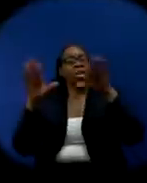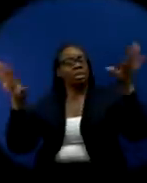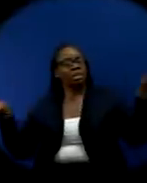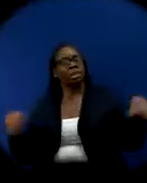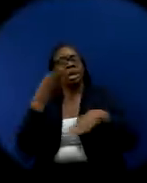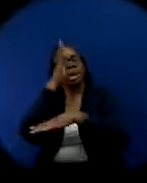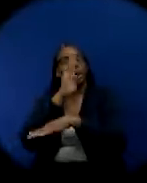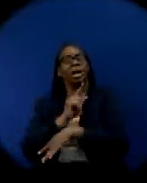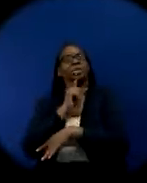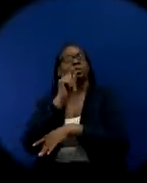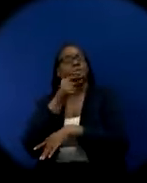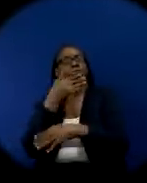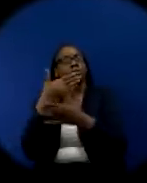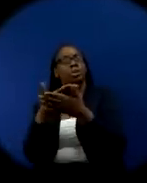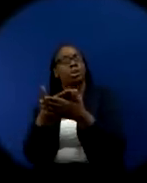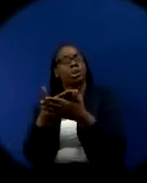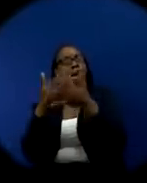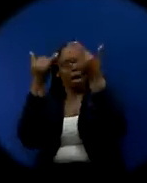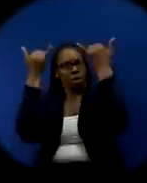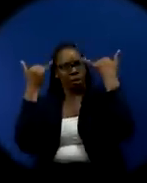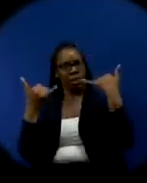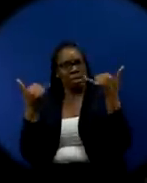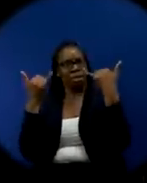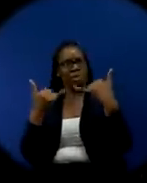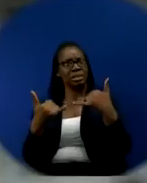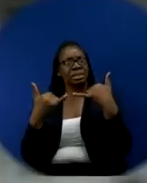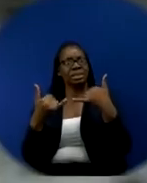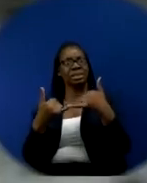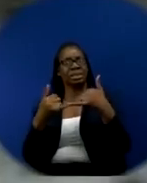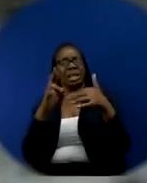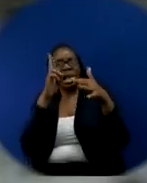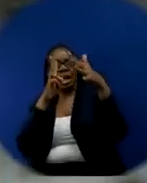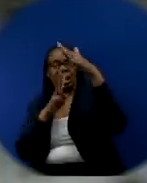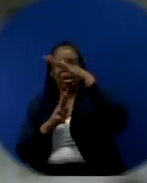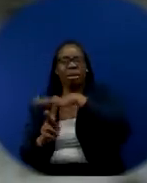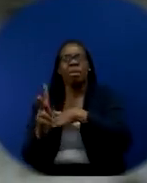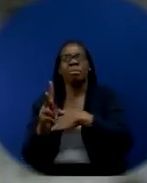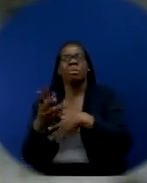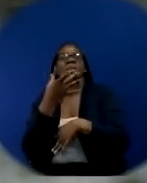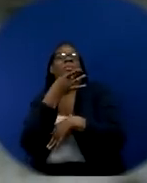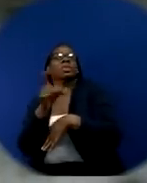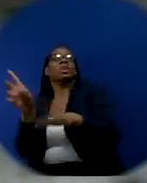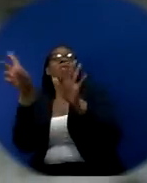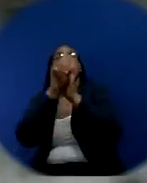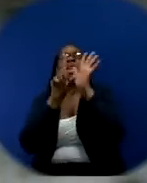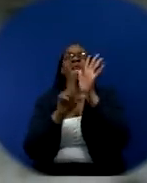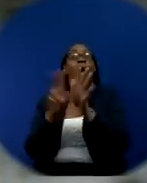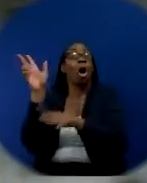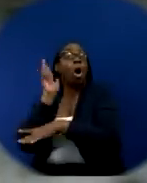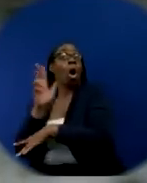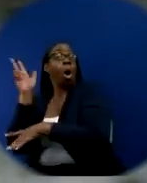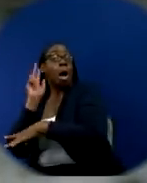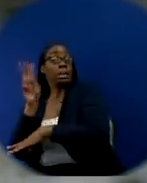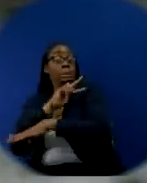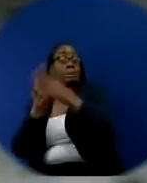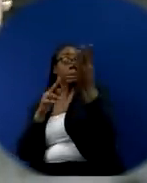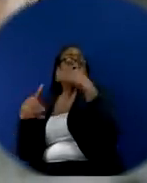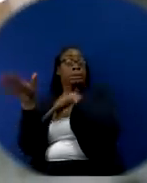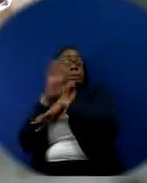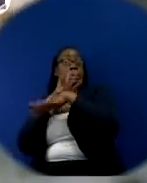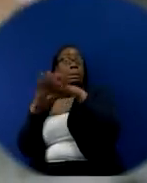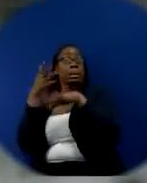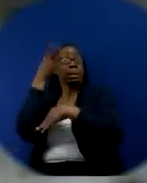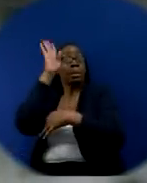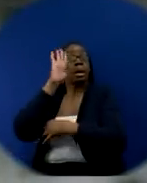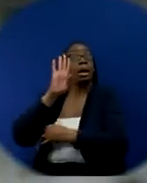is real good, because now these Pharisees, experts of the law, are hearing the kingdom of God in a